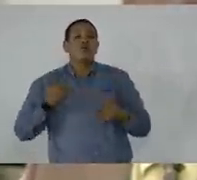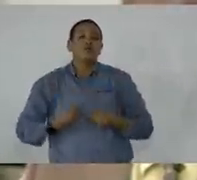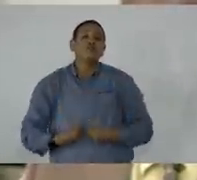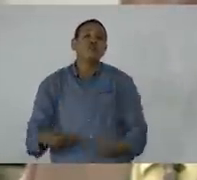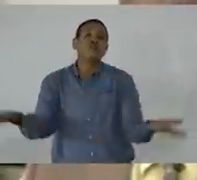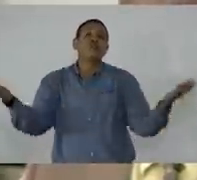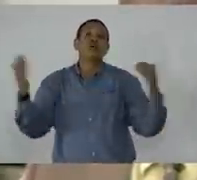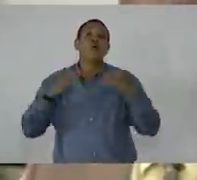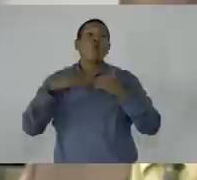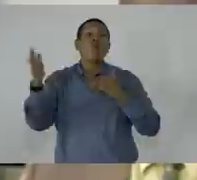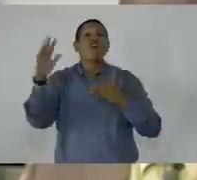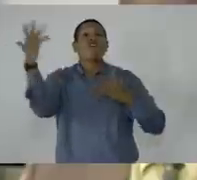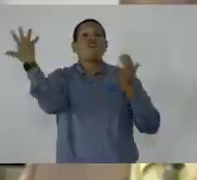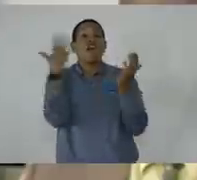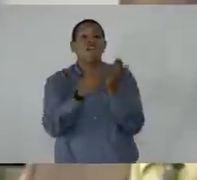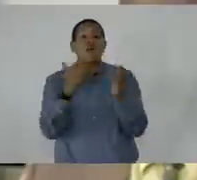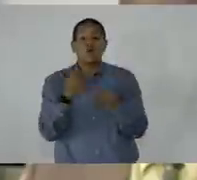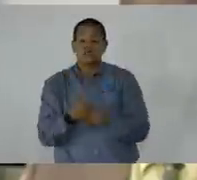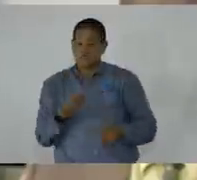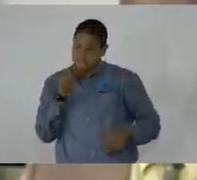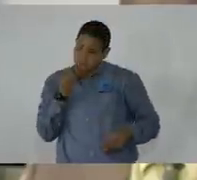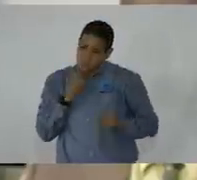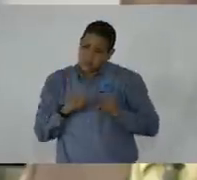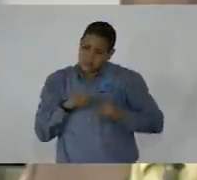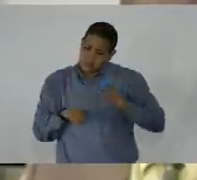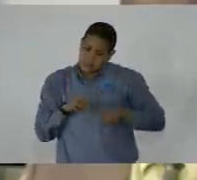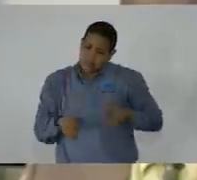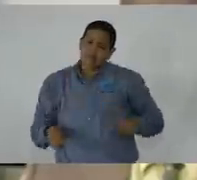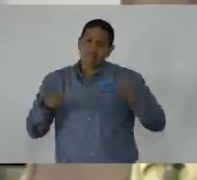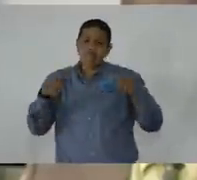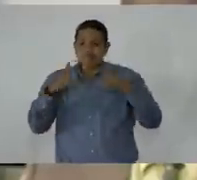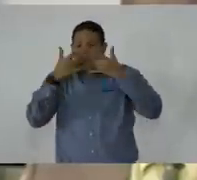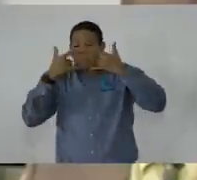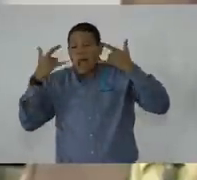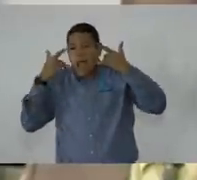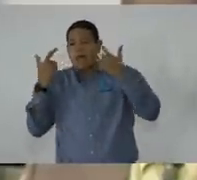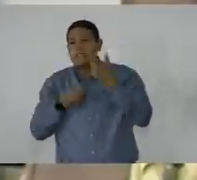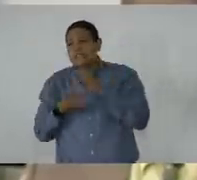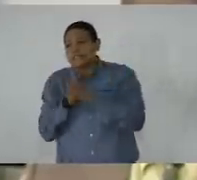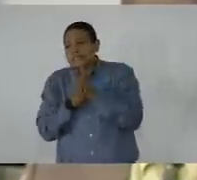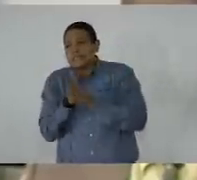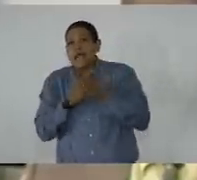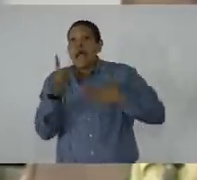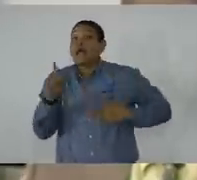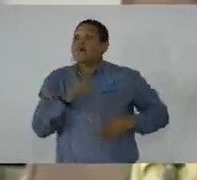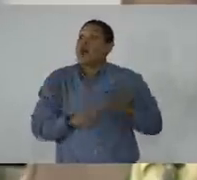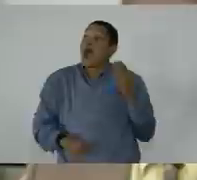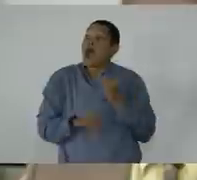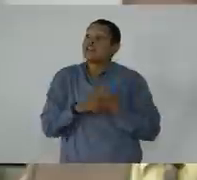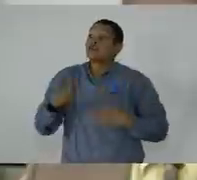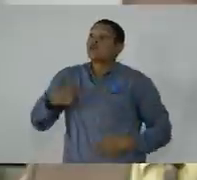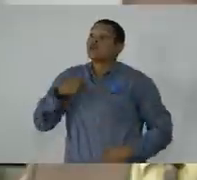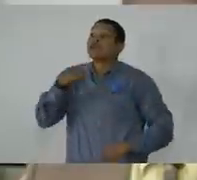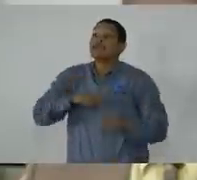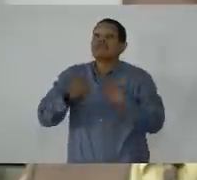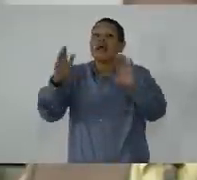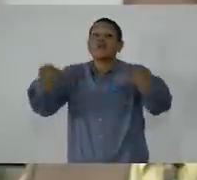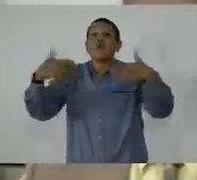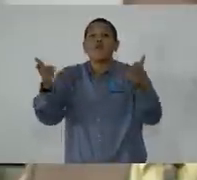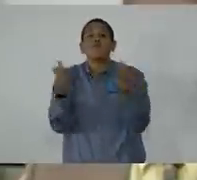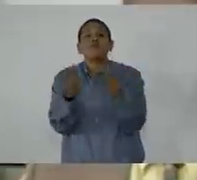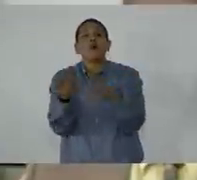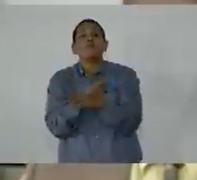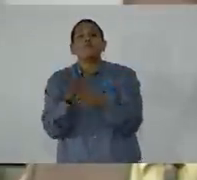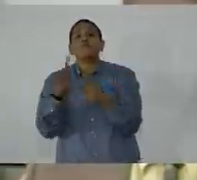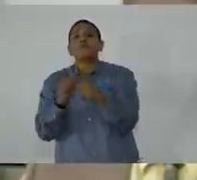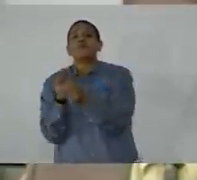than 5,000 care packages along with masks and sanitizers. And Madam Speaker, we have restarted our small business and